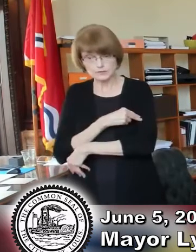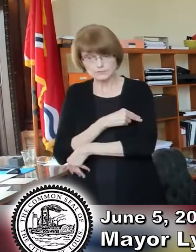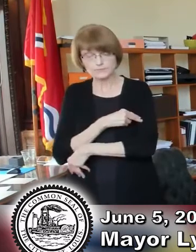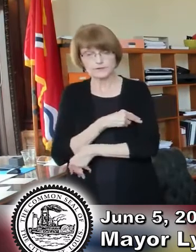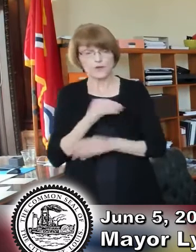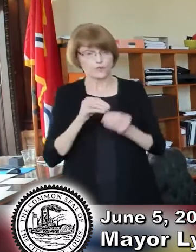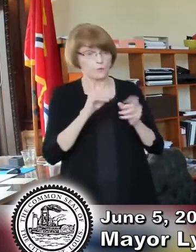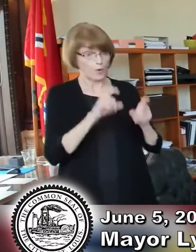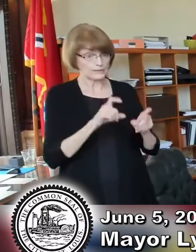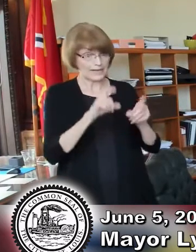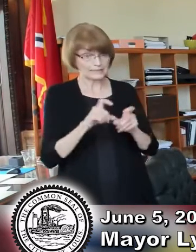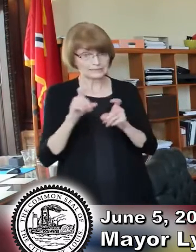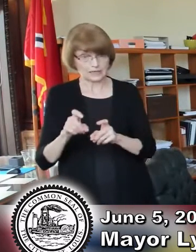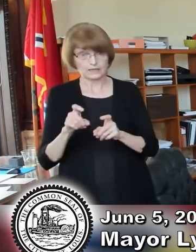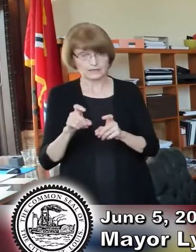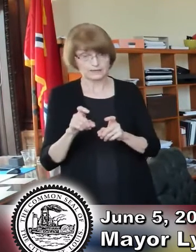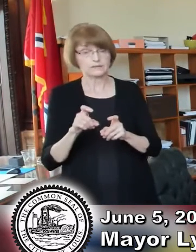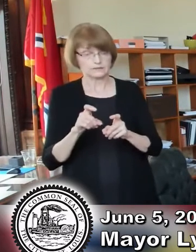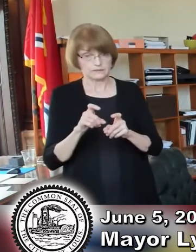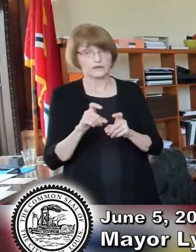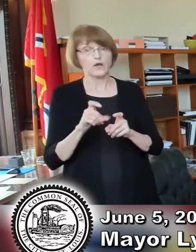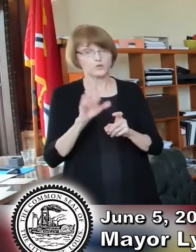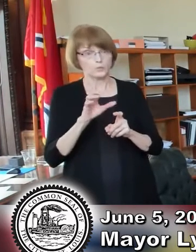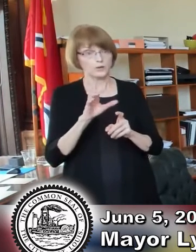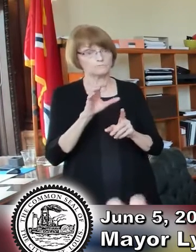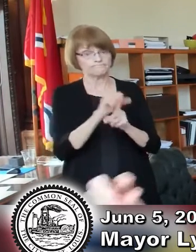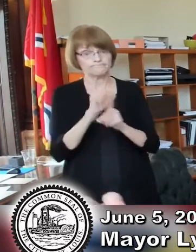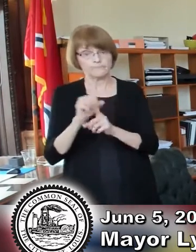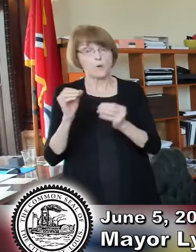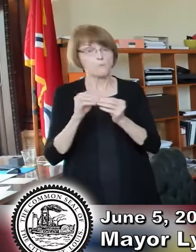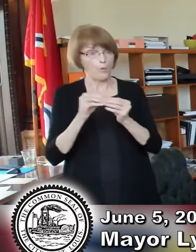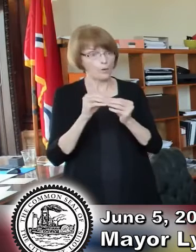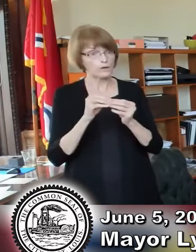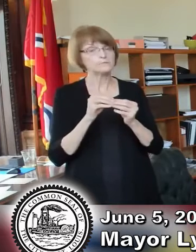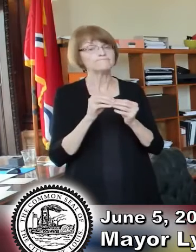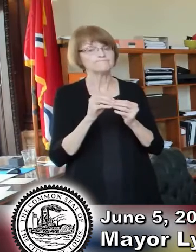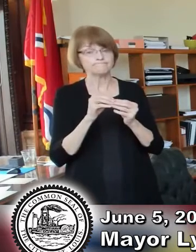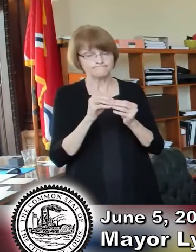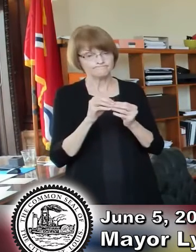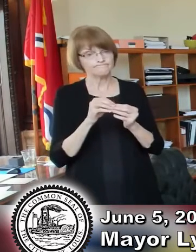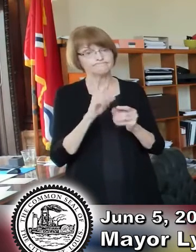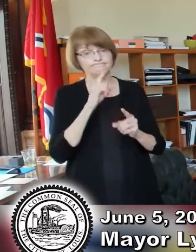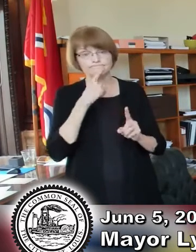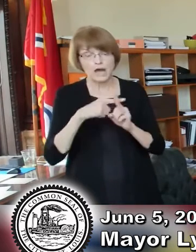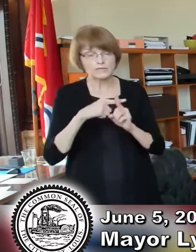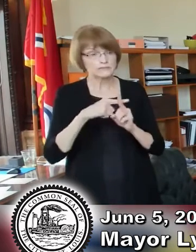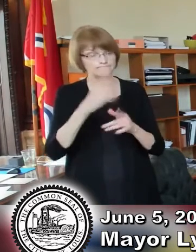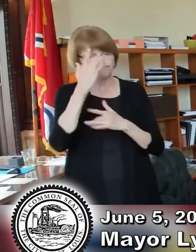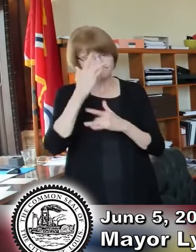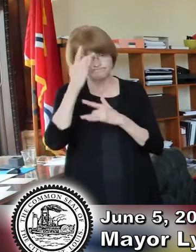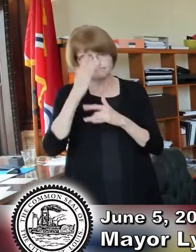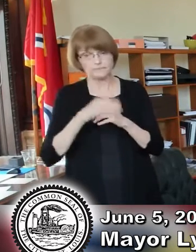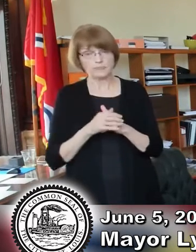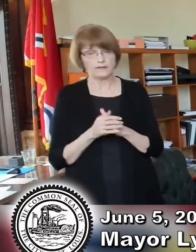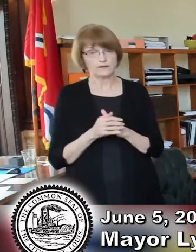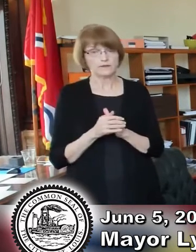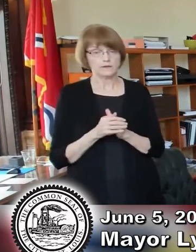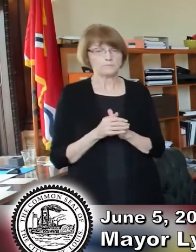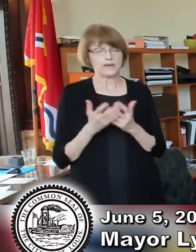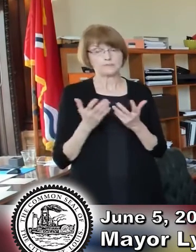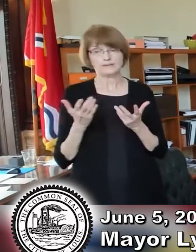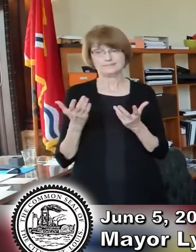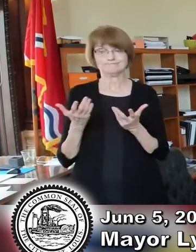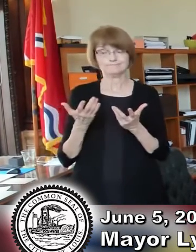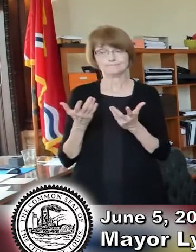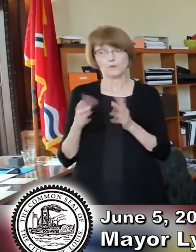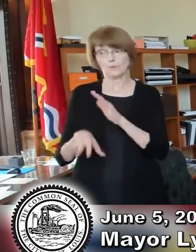obviously, the more cases in terms of raw numbers you're going to find. You may have a smaller percentage of people that are positive, which we